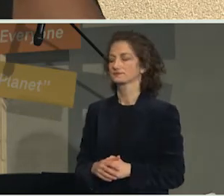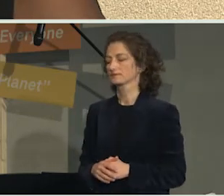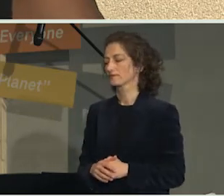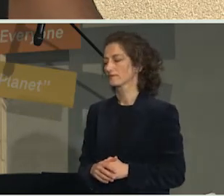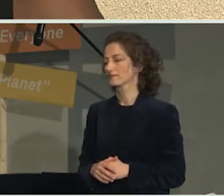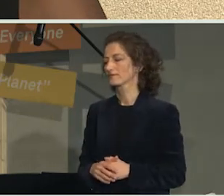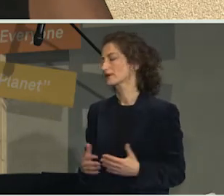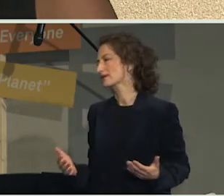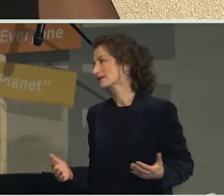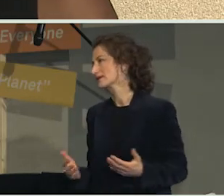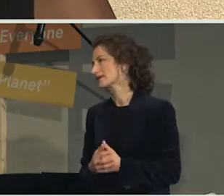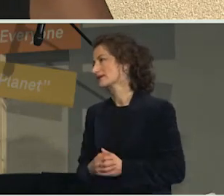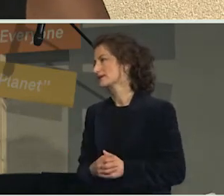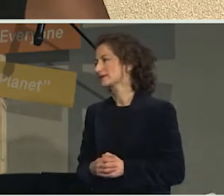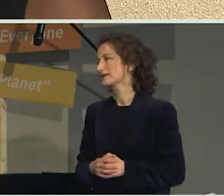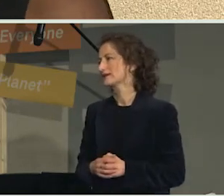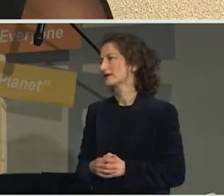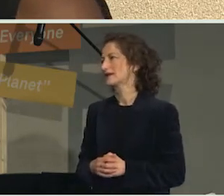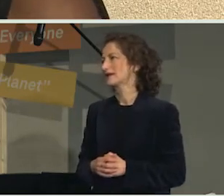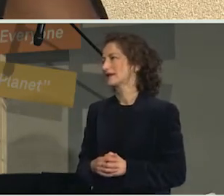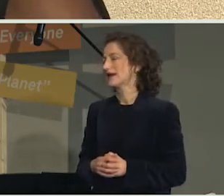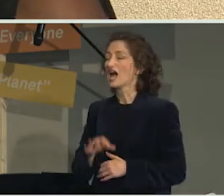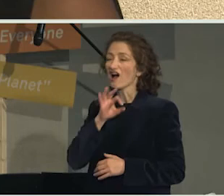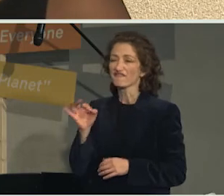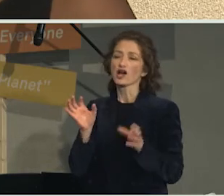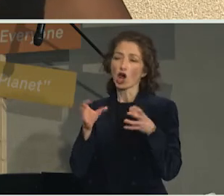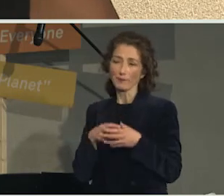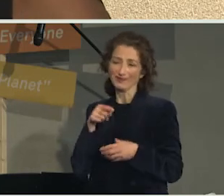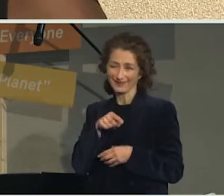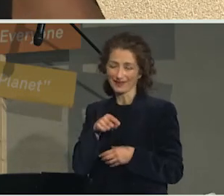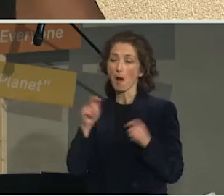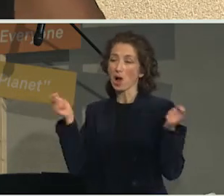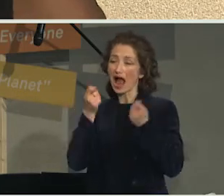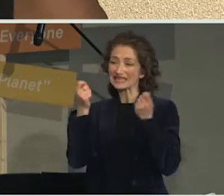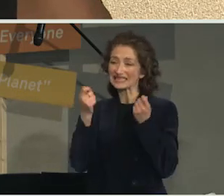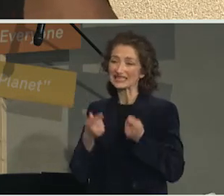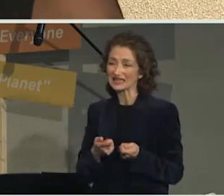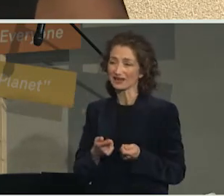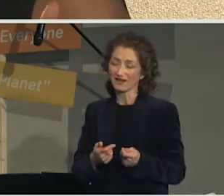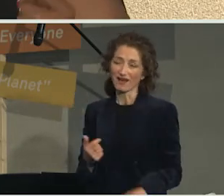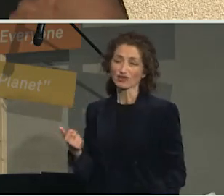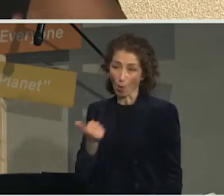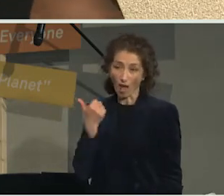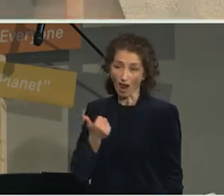here tonight and tell you that partying at the F Club was something that I could never have missed.